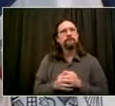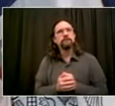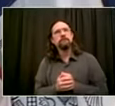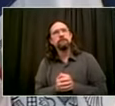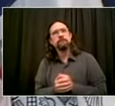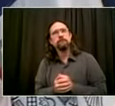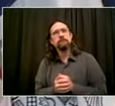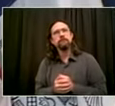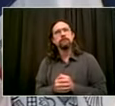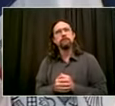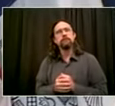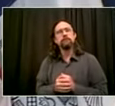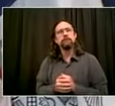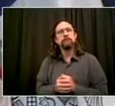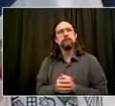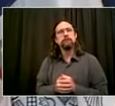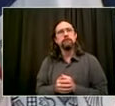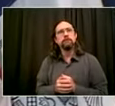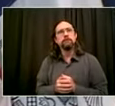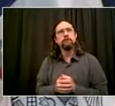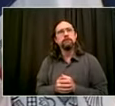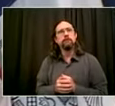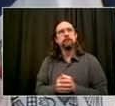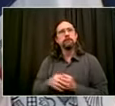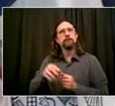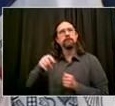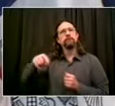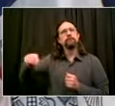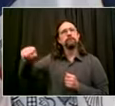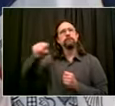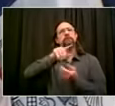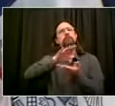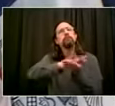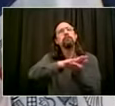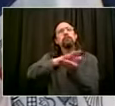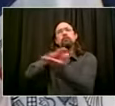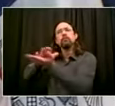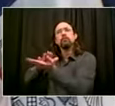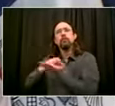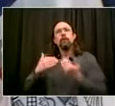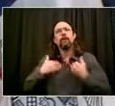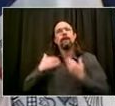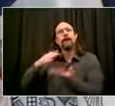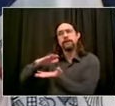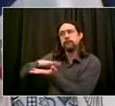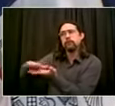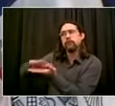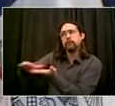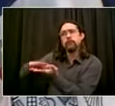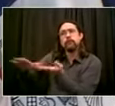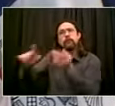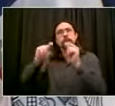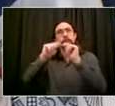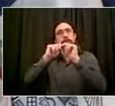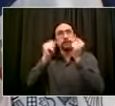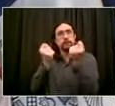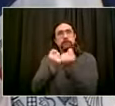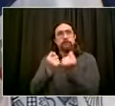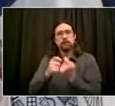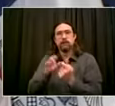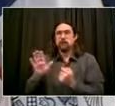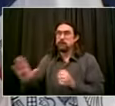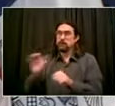schools that are not part of the public sector? And it led to all sorts of problems.